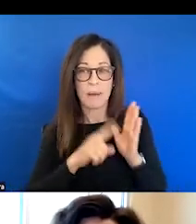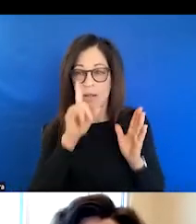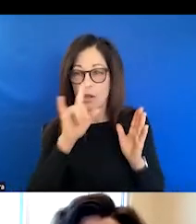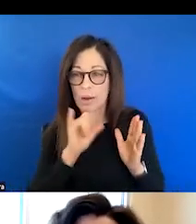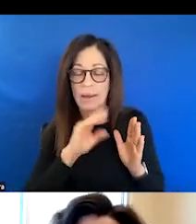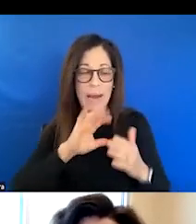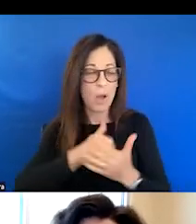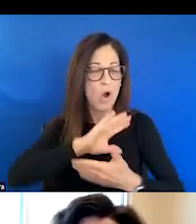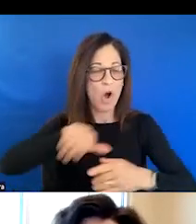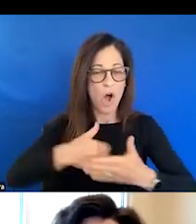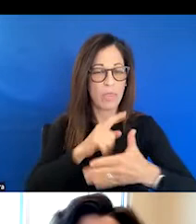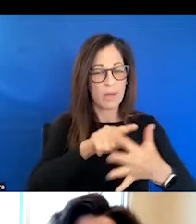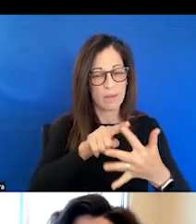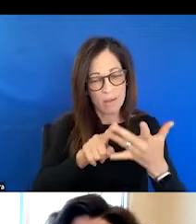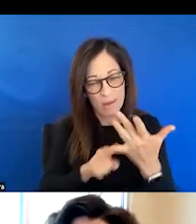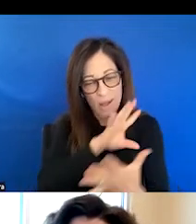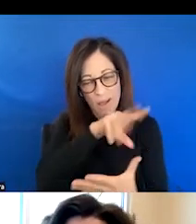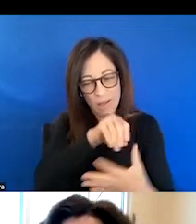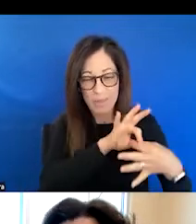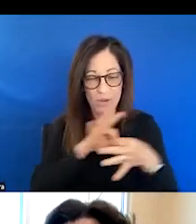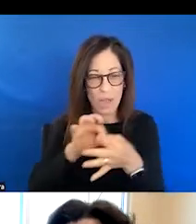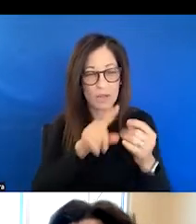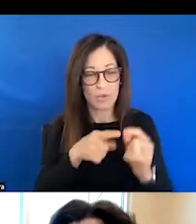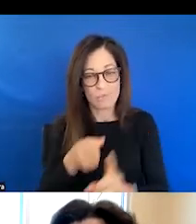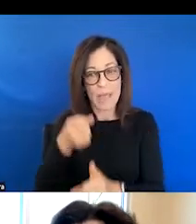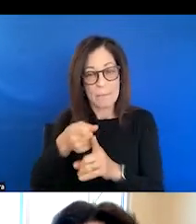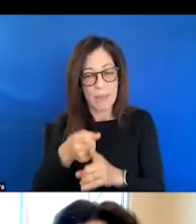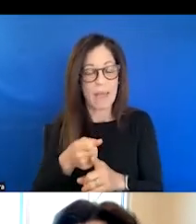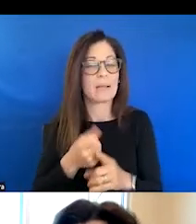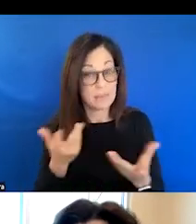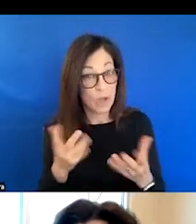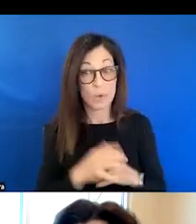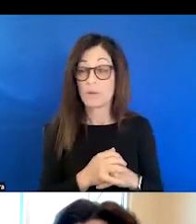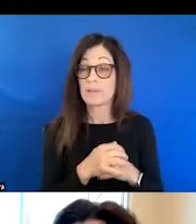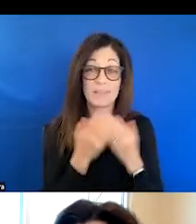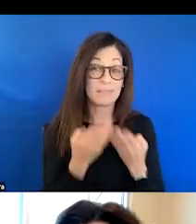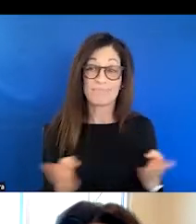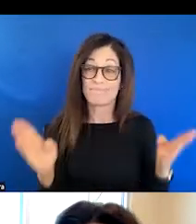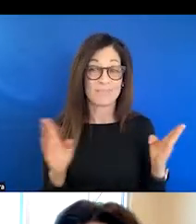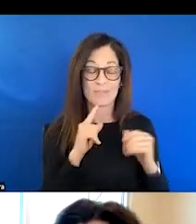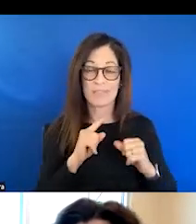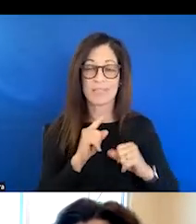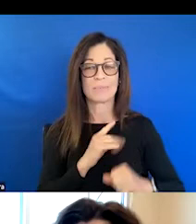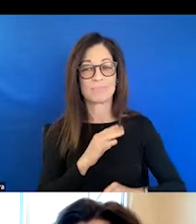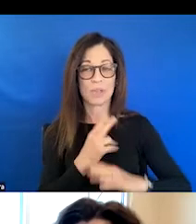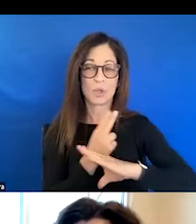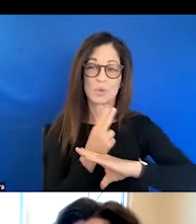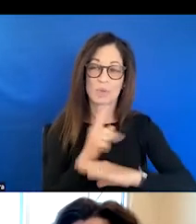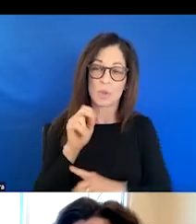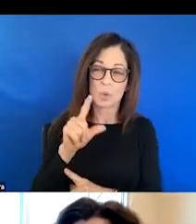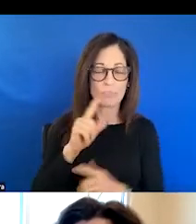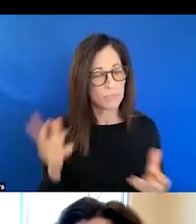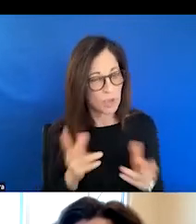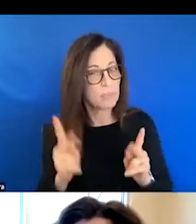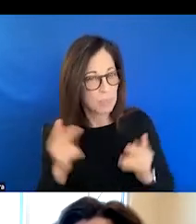all impact and are kind of connected to each other. So all around, it's a really useful tool. I encourage people to use